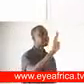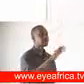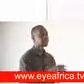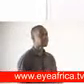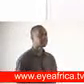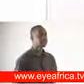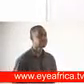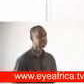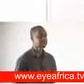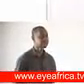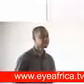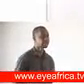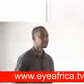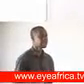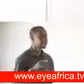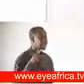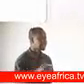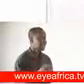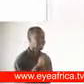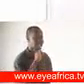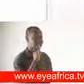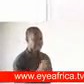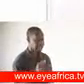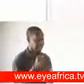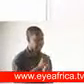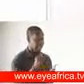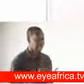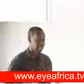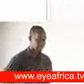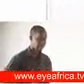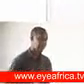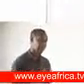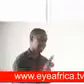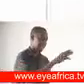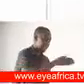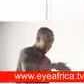Banjo. That is the end of the sender's address.